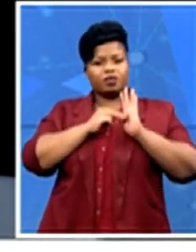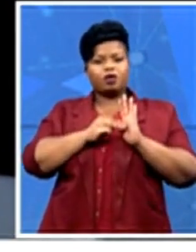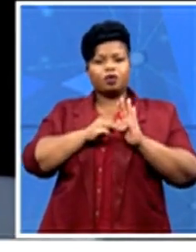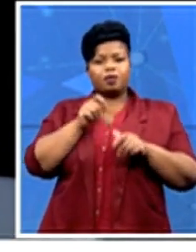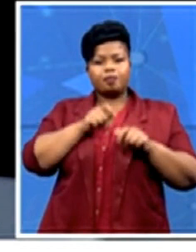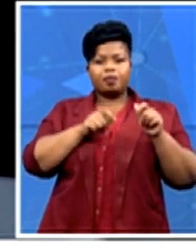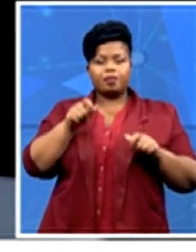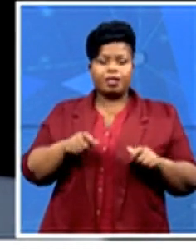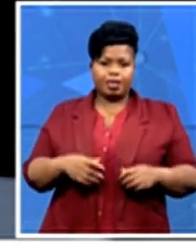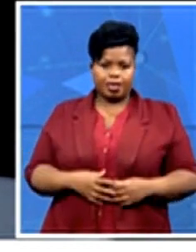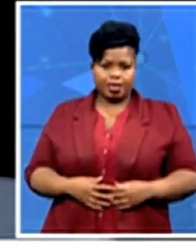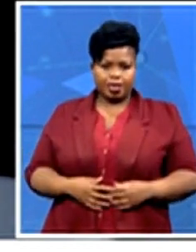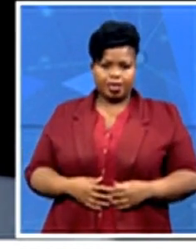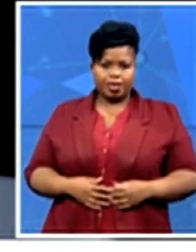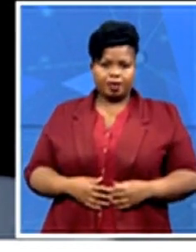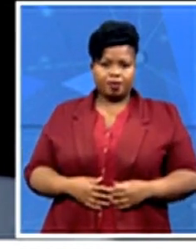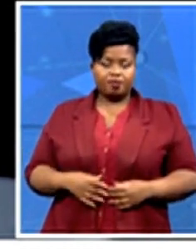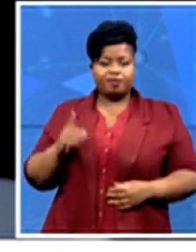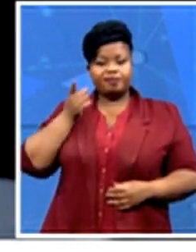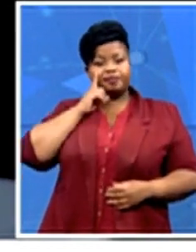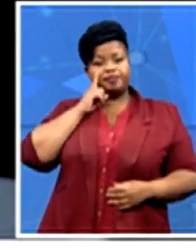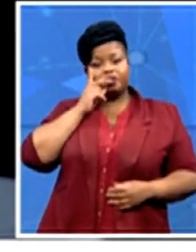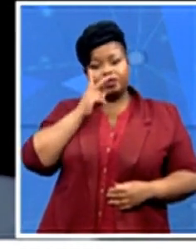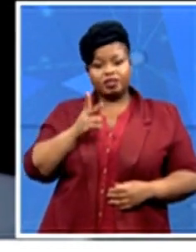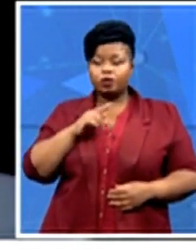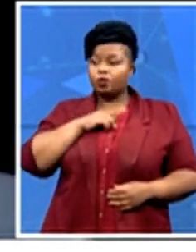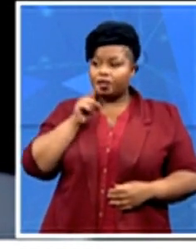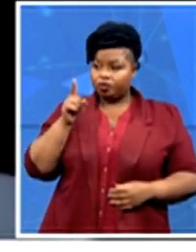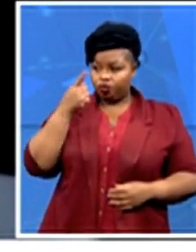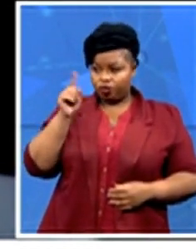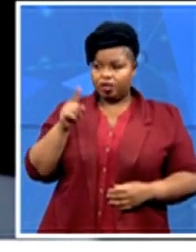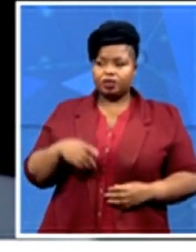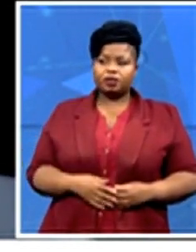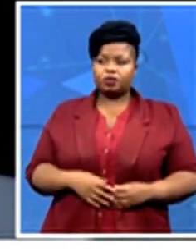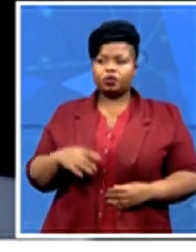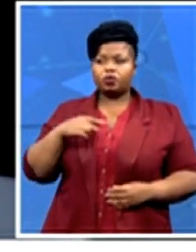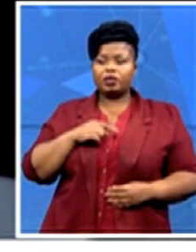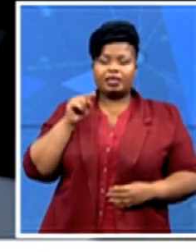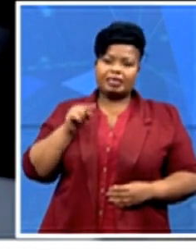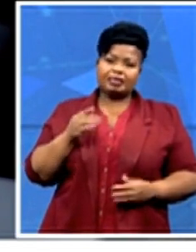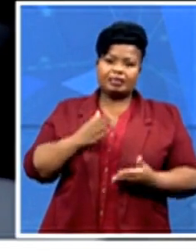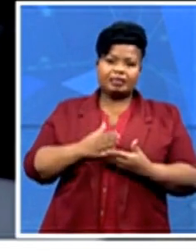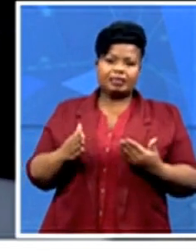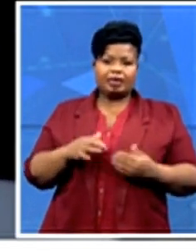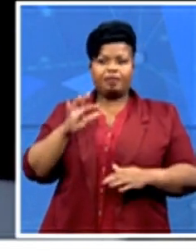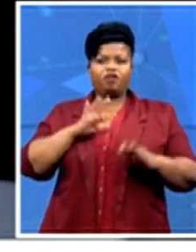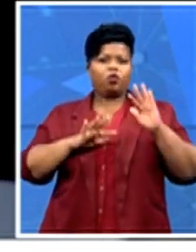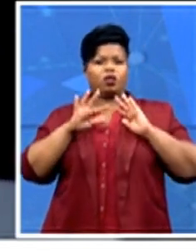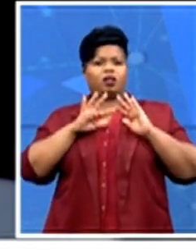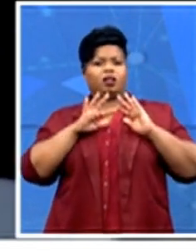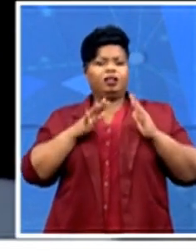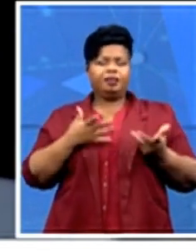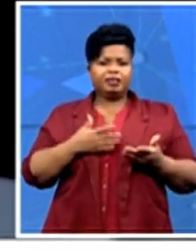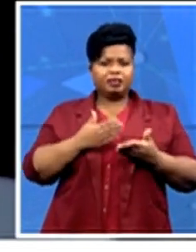goes, because as you correctly pointed out, vaccine hesitancy and the spread of misinformation have been contributing